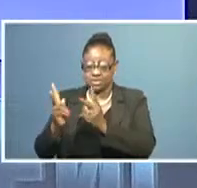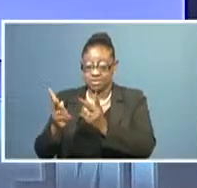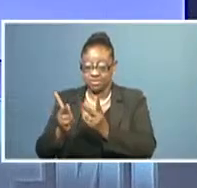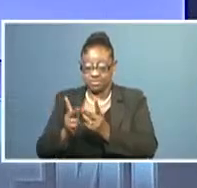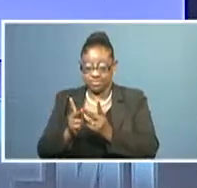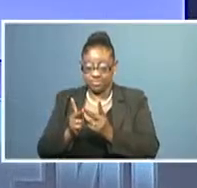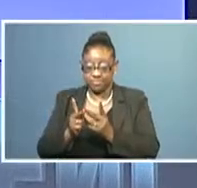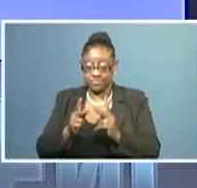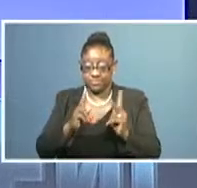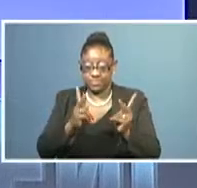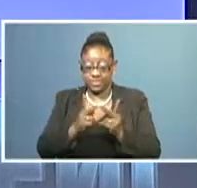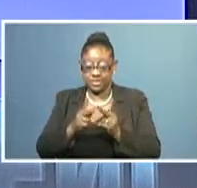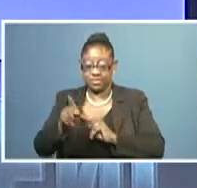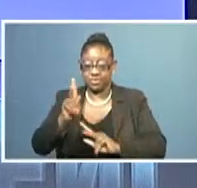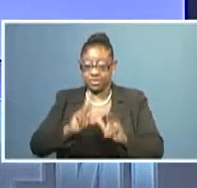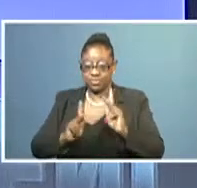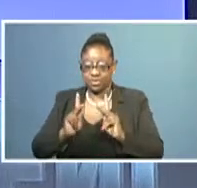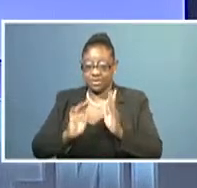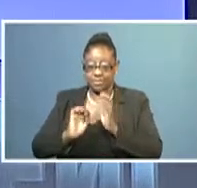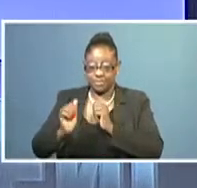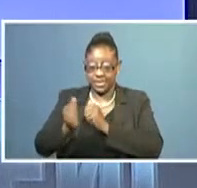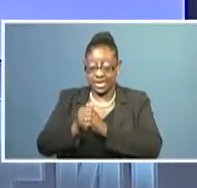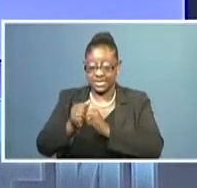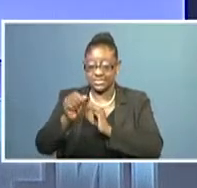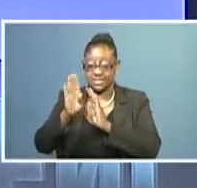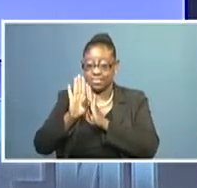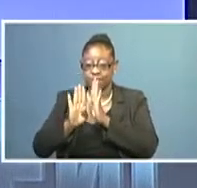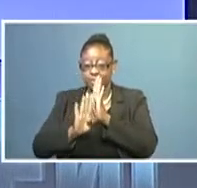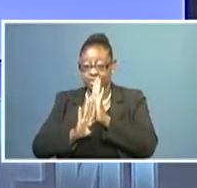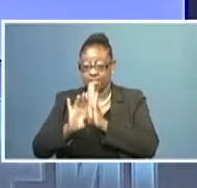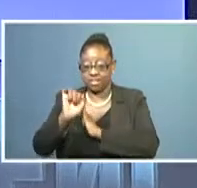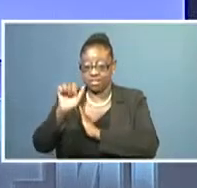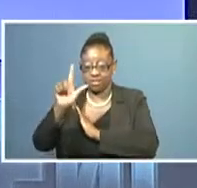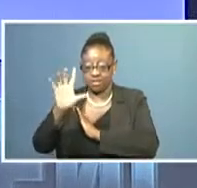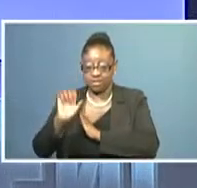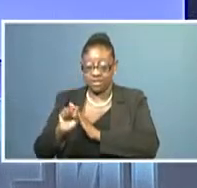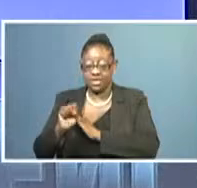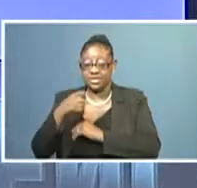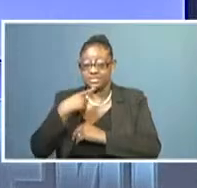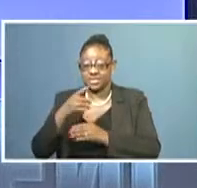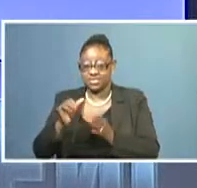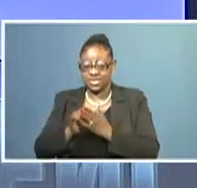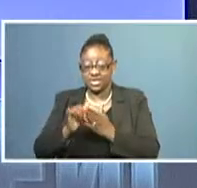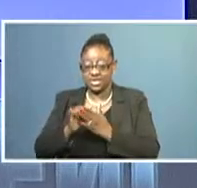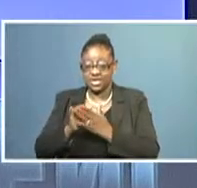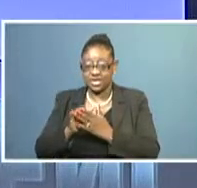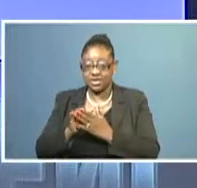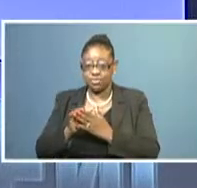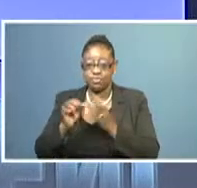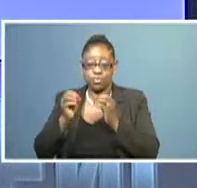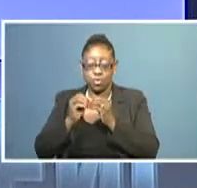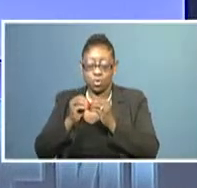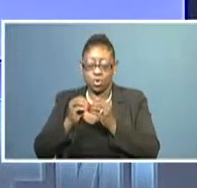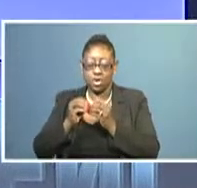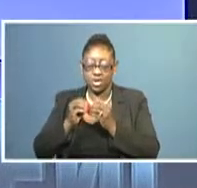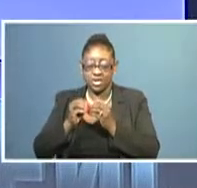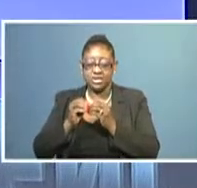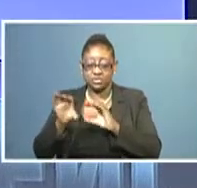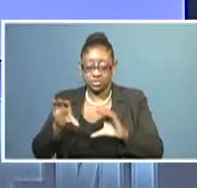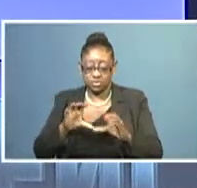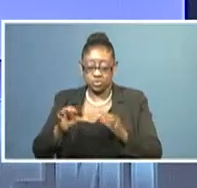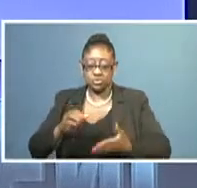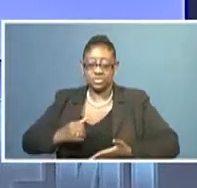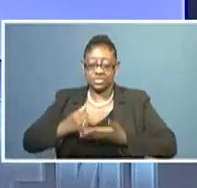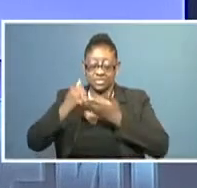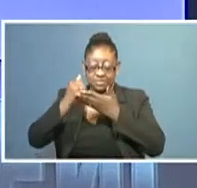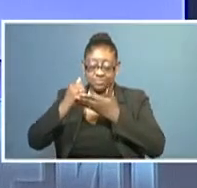gender-based violence bill as soon as possible, adding that more must also be done to assist victims as well